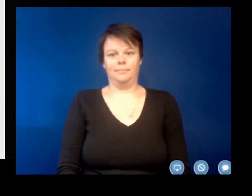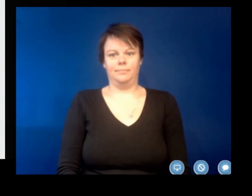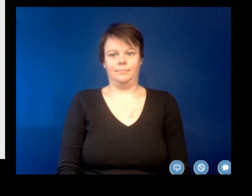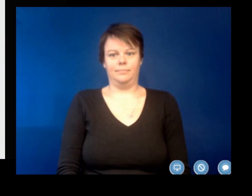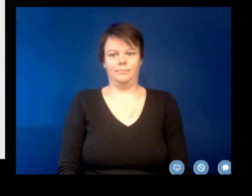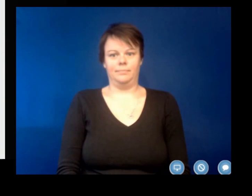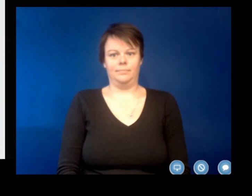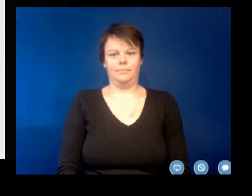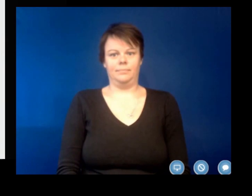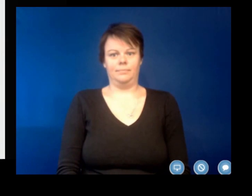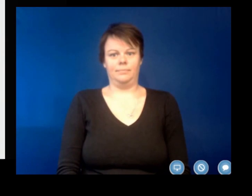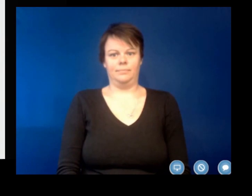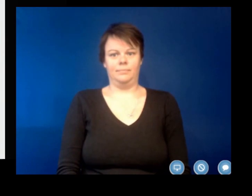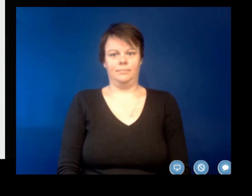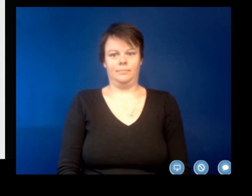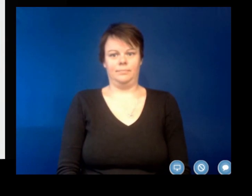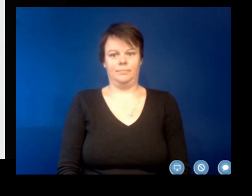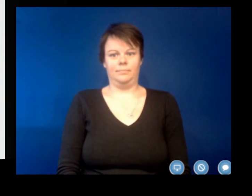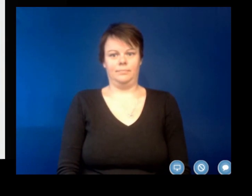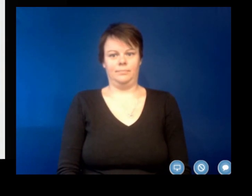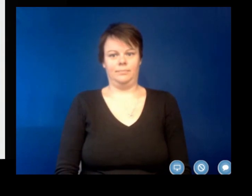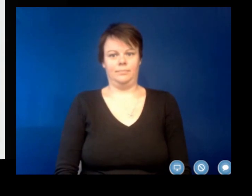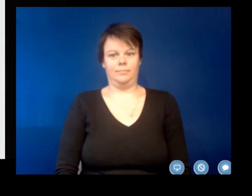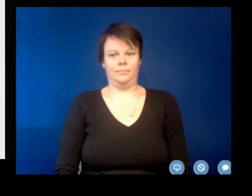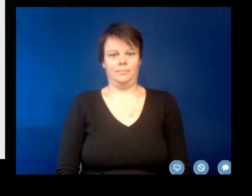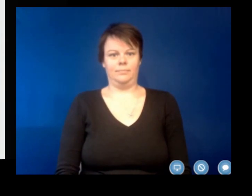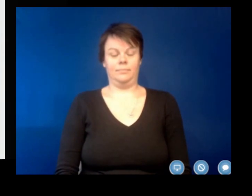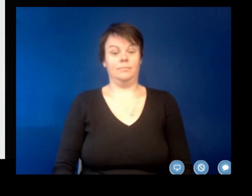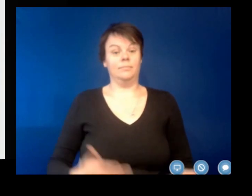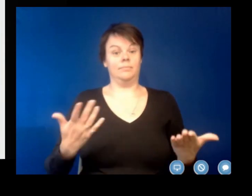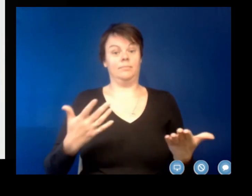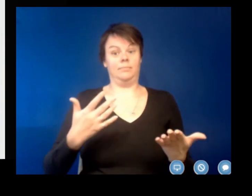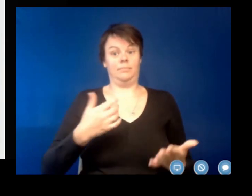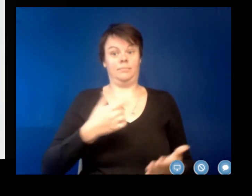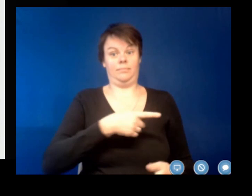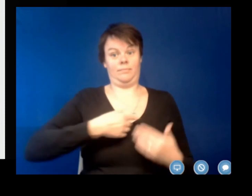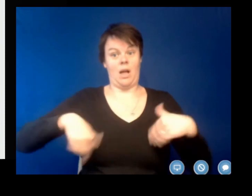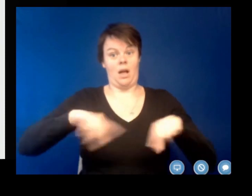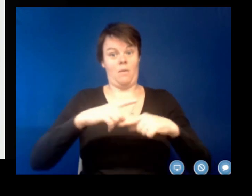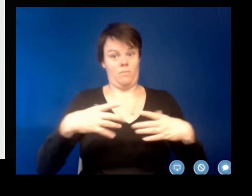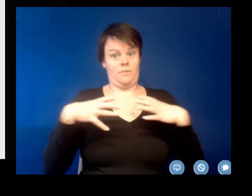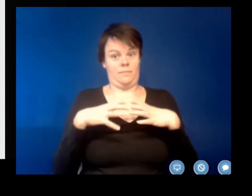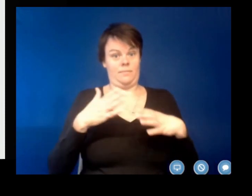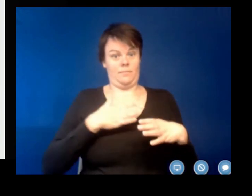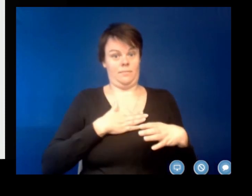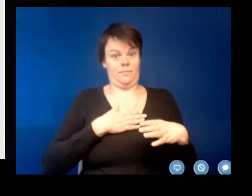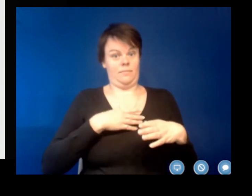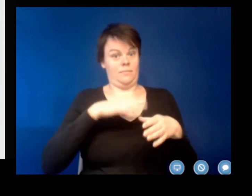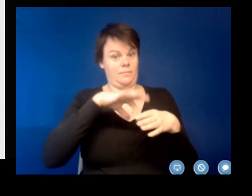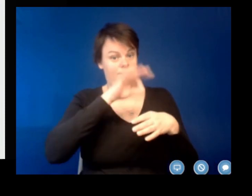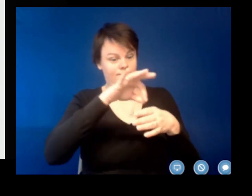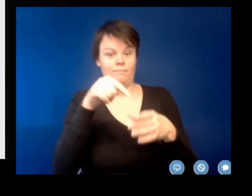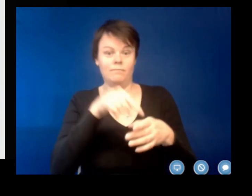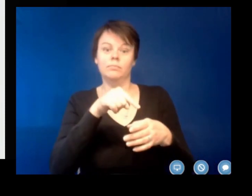charity programs. So a lot of schools in the moment, to being global interconnected, do programs